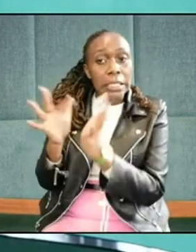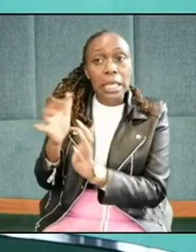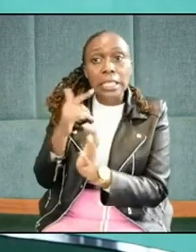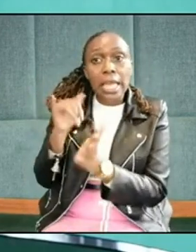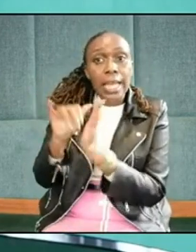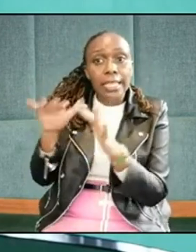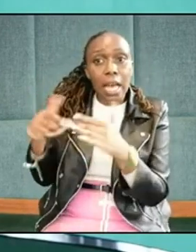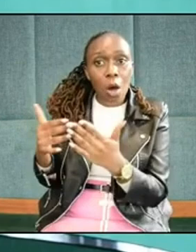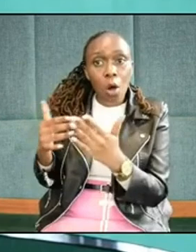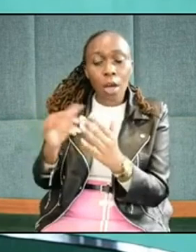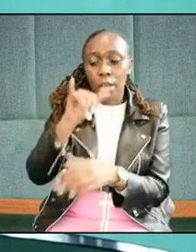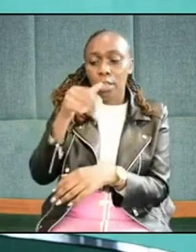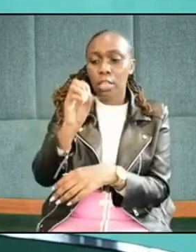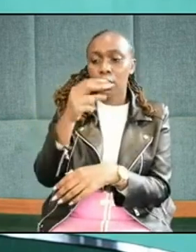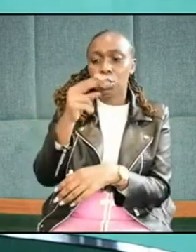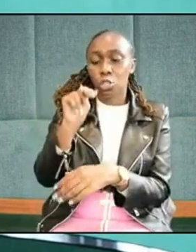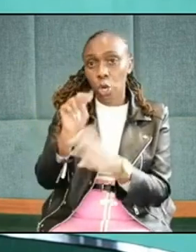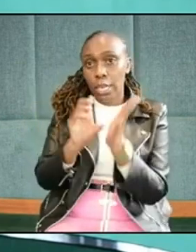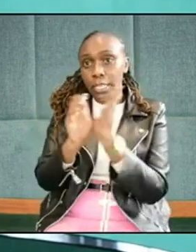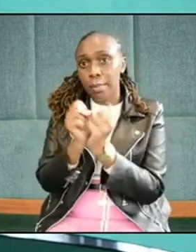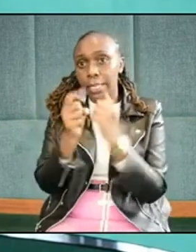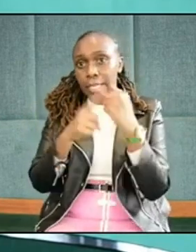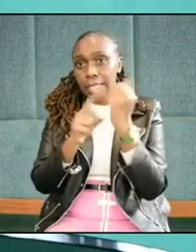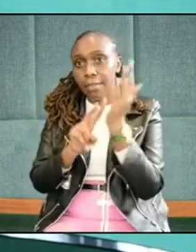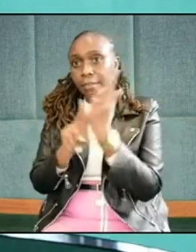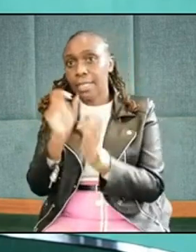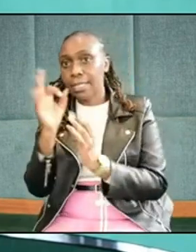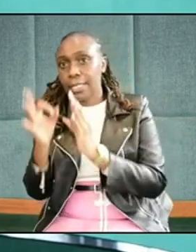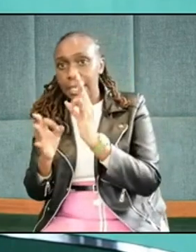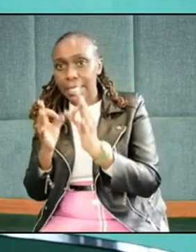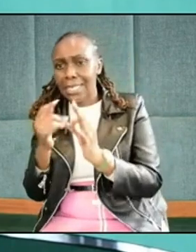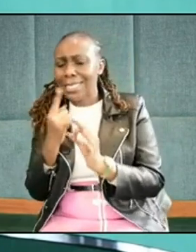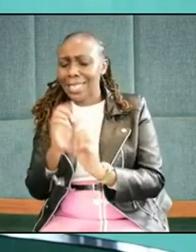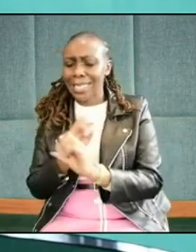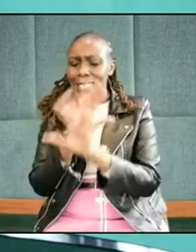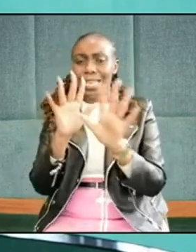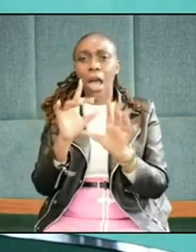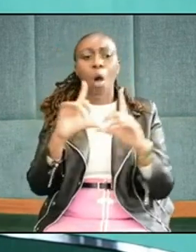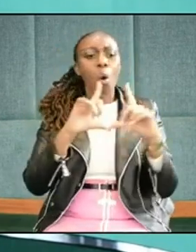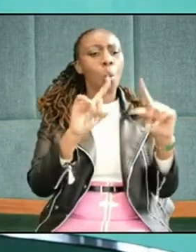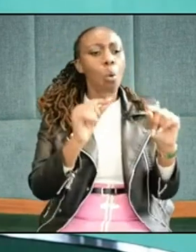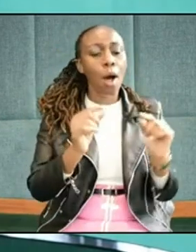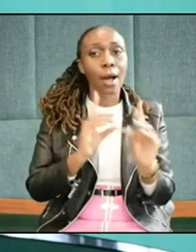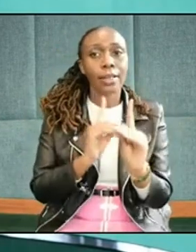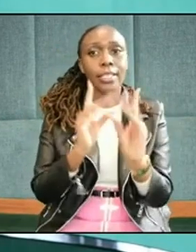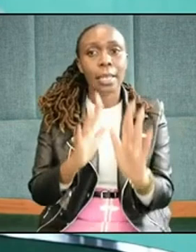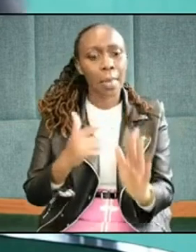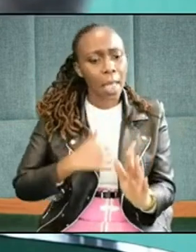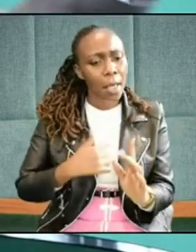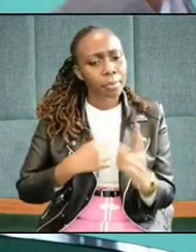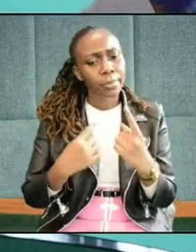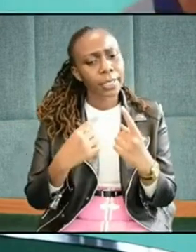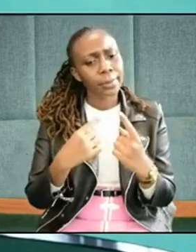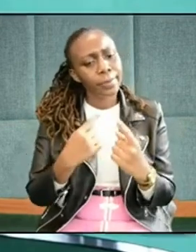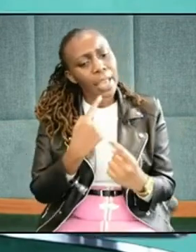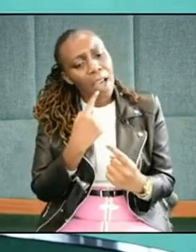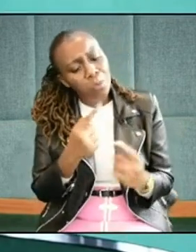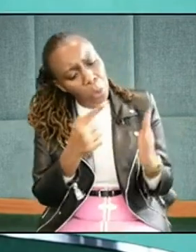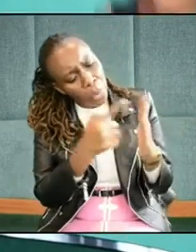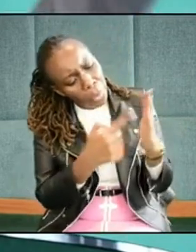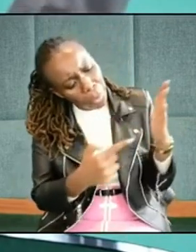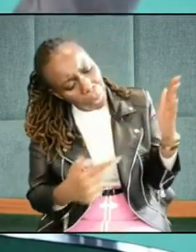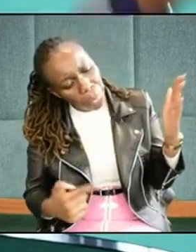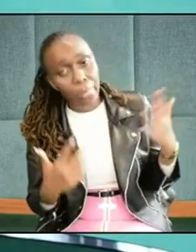John chapter 16, verse 33, he is very clear. He says to the disciples, I have spoken these things to